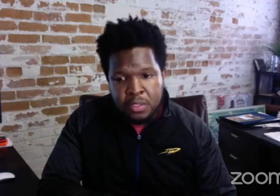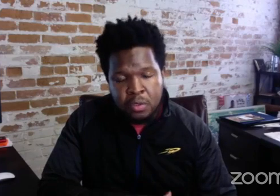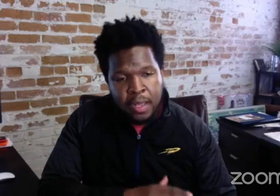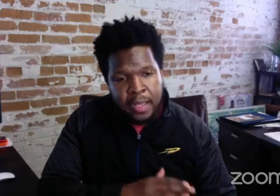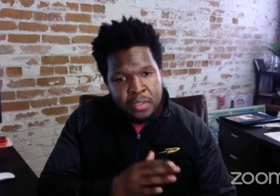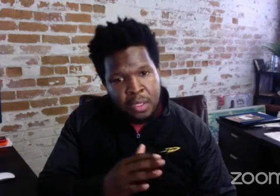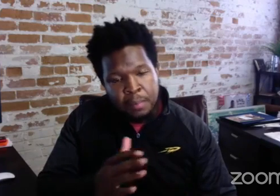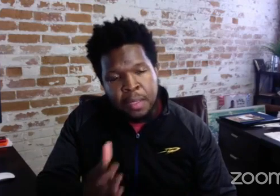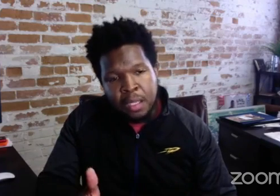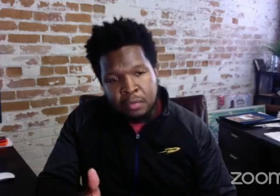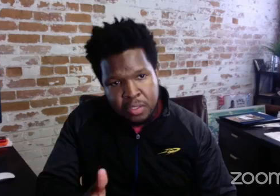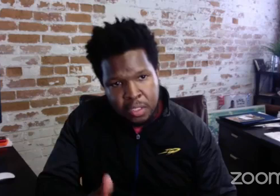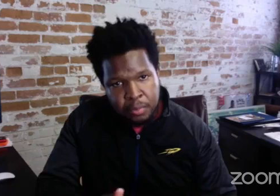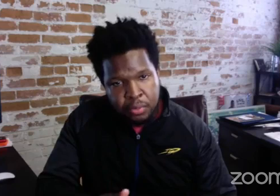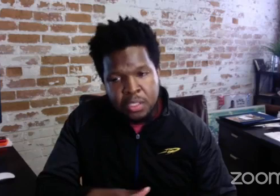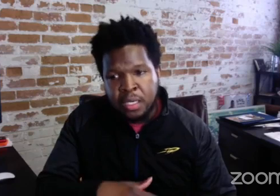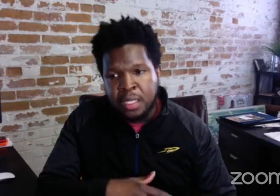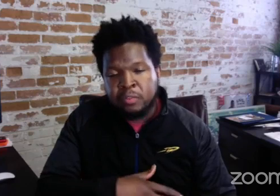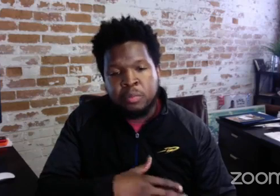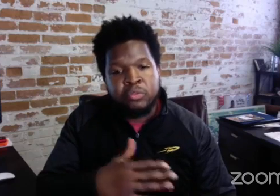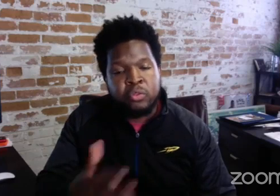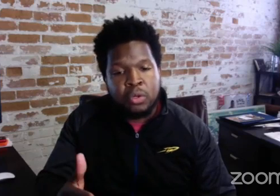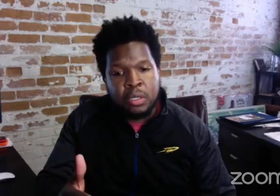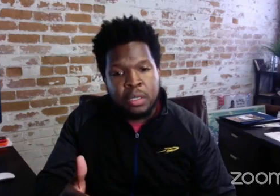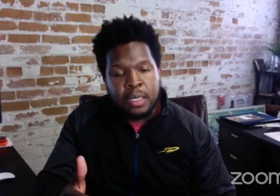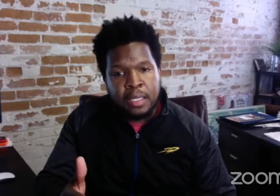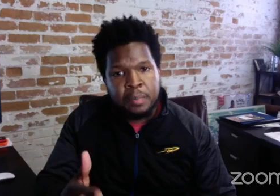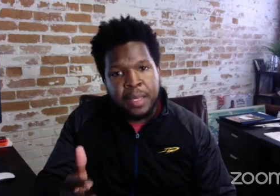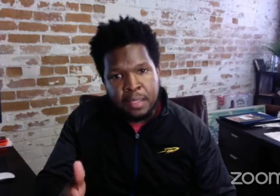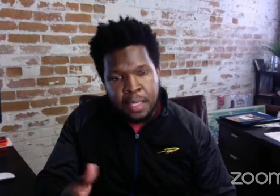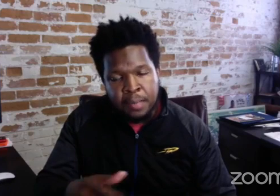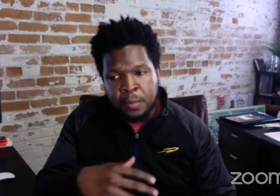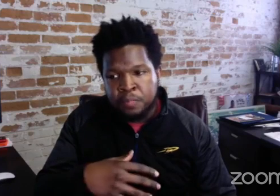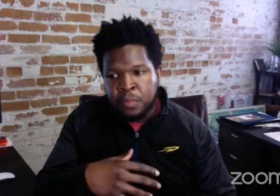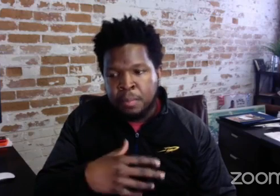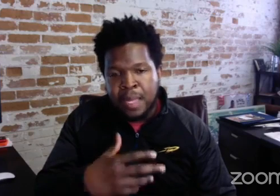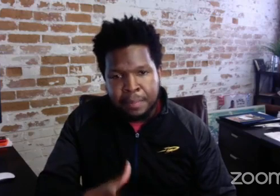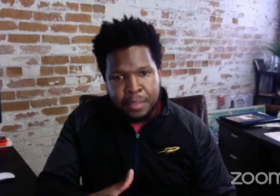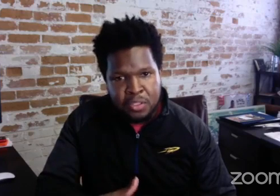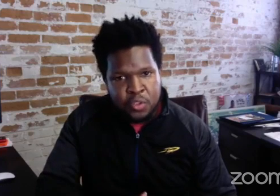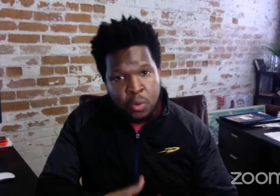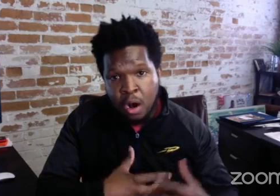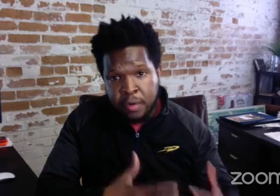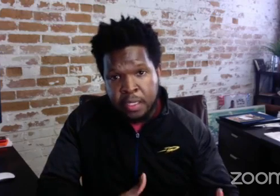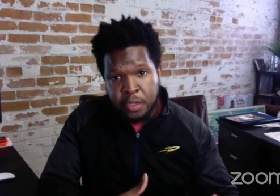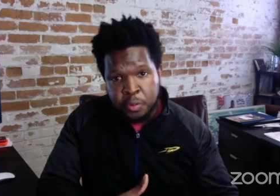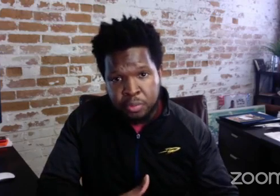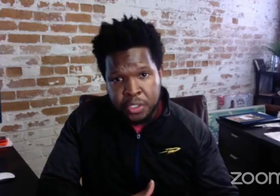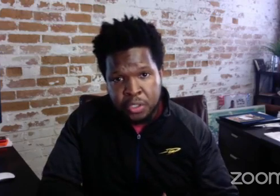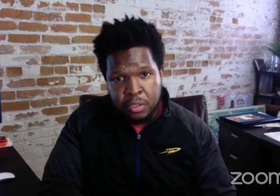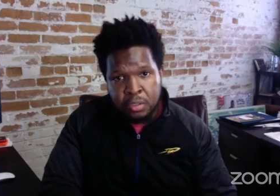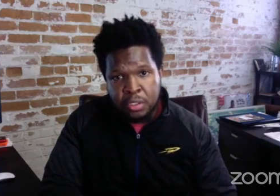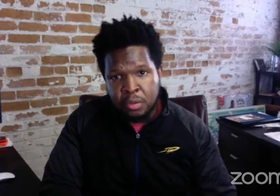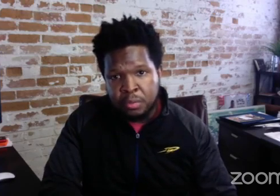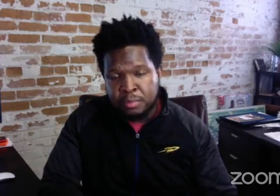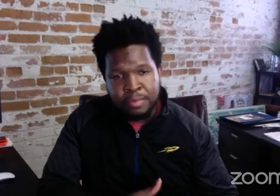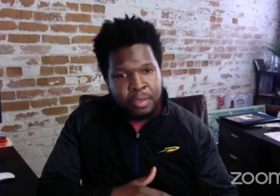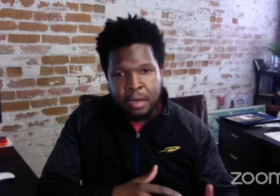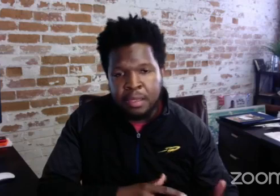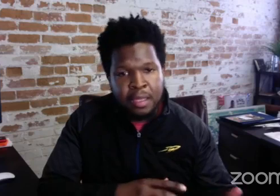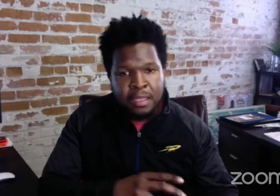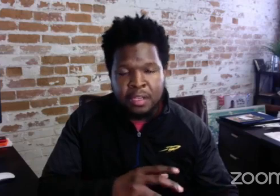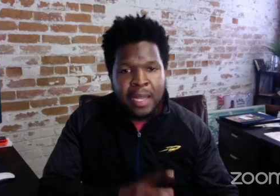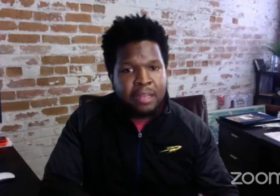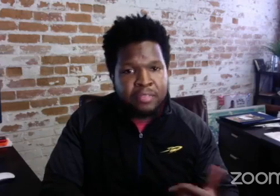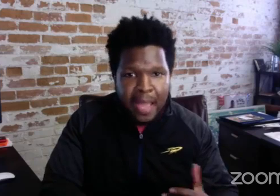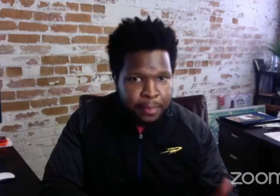small business. So as many of us can appreciate, even before the pandemic, Black businesses were already under pressure,